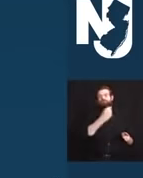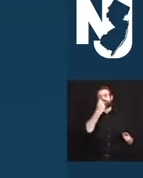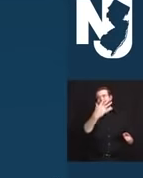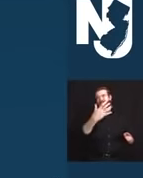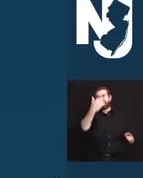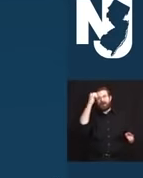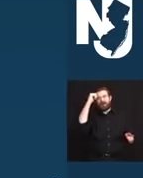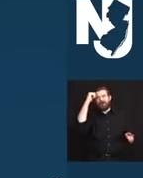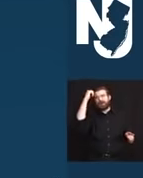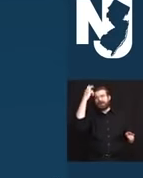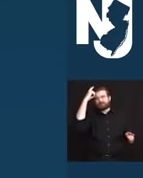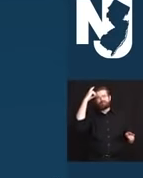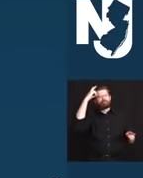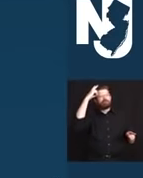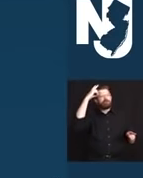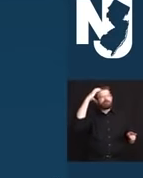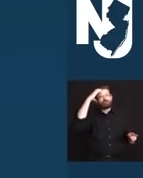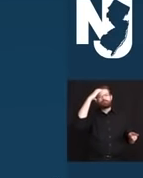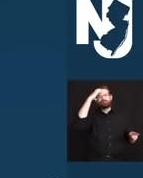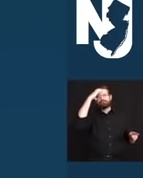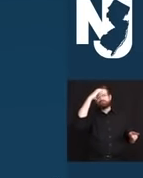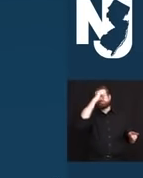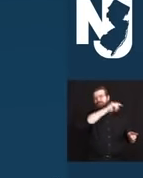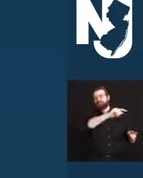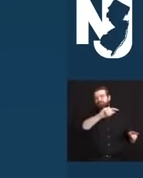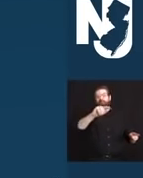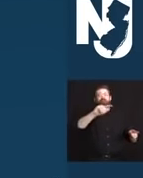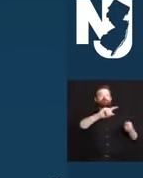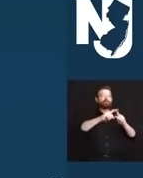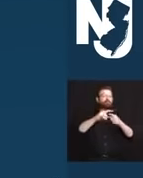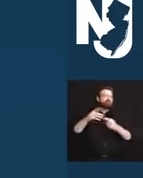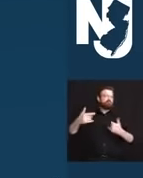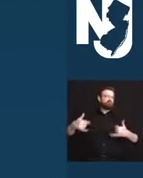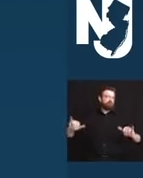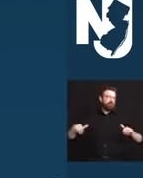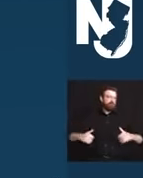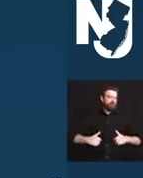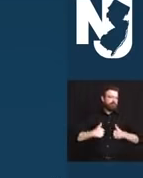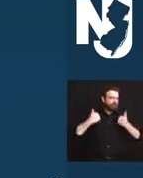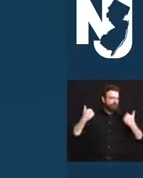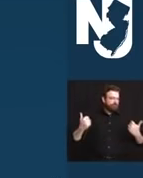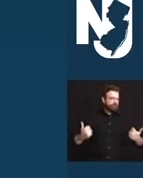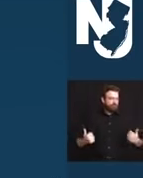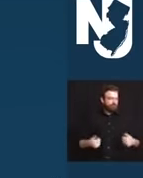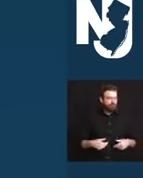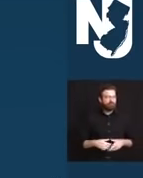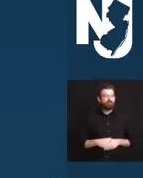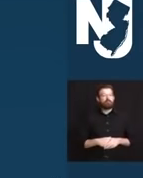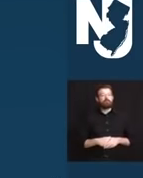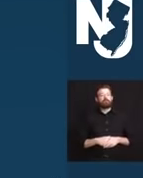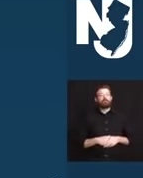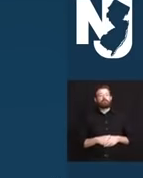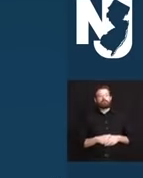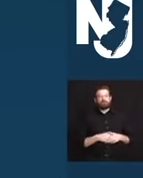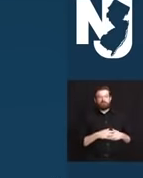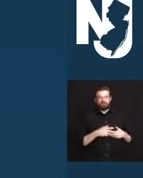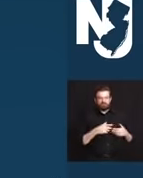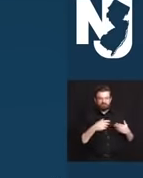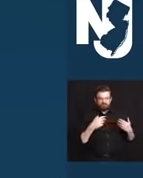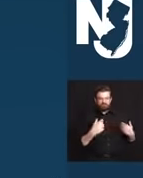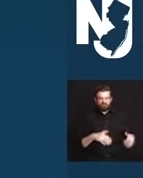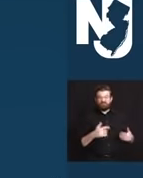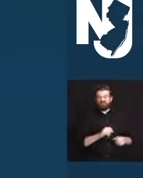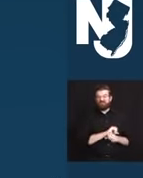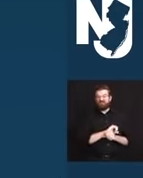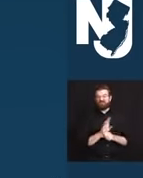uncles, cousins, and dear friends. A life that COVID took way too soon. We pray for him and his family, especially